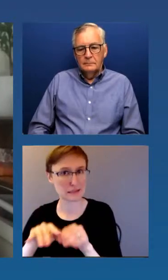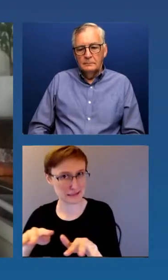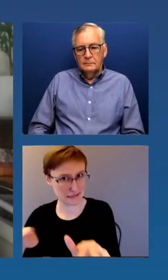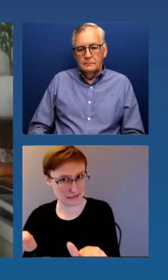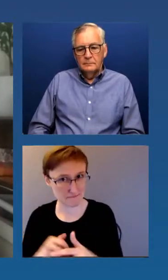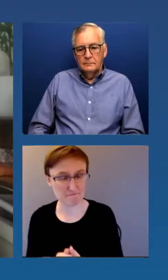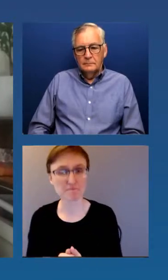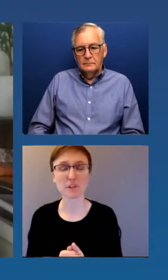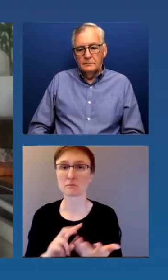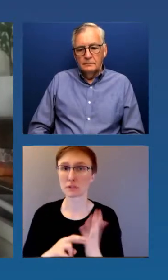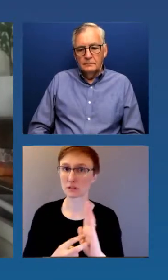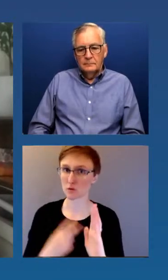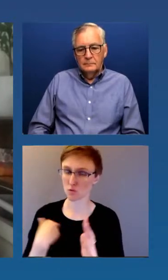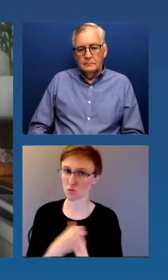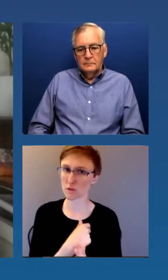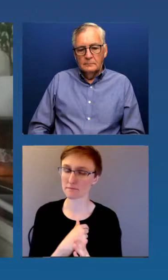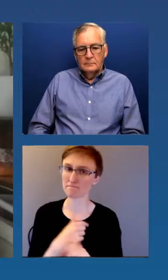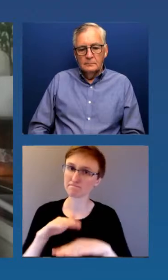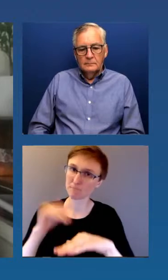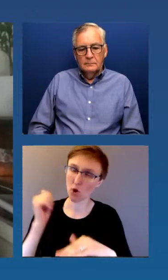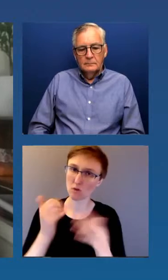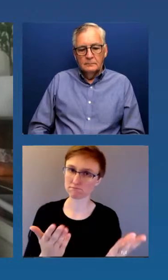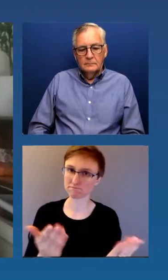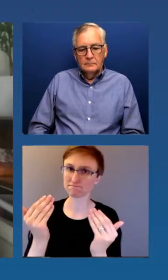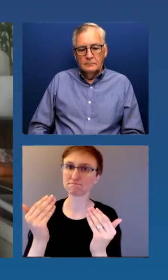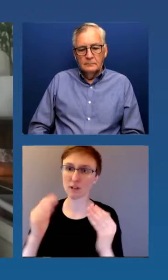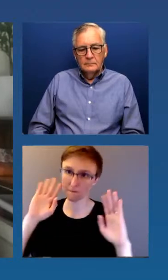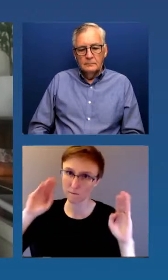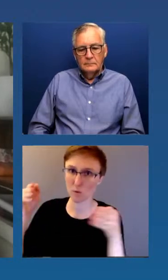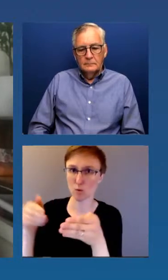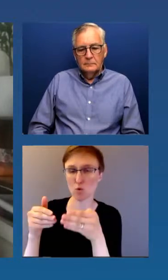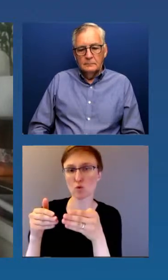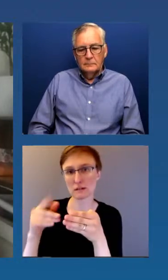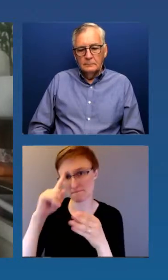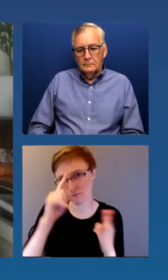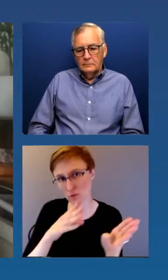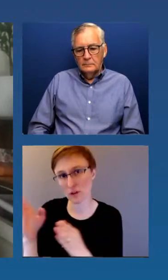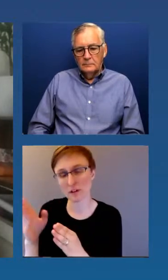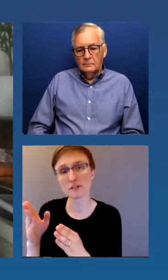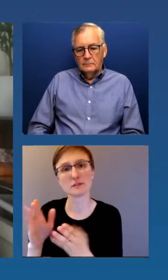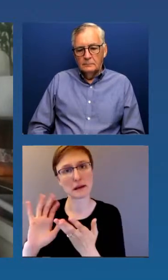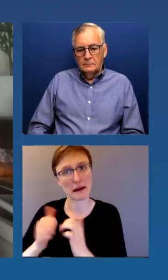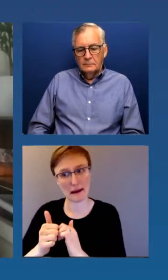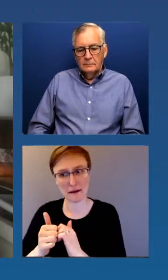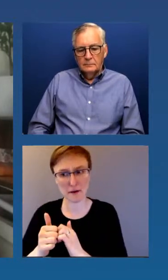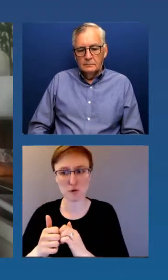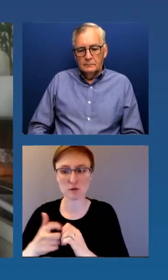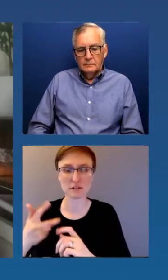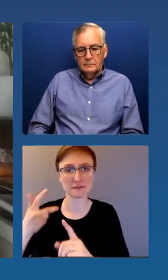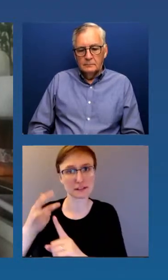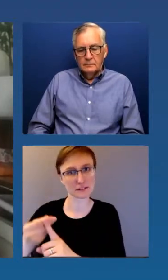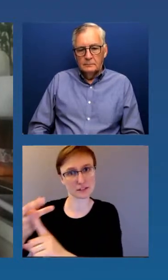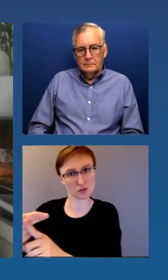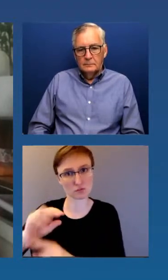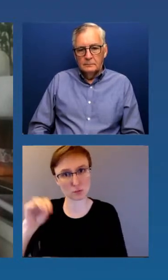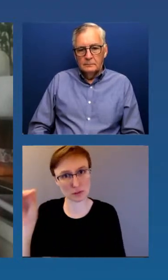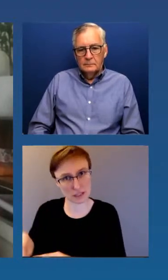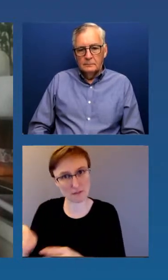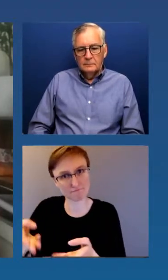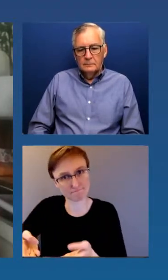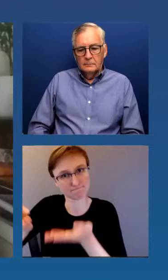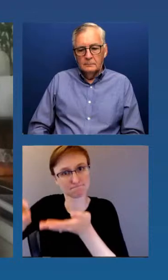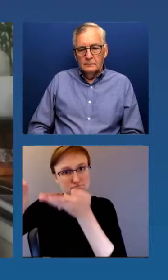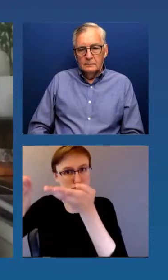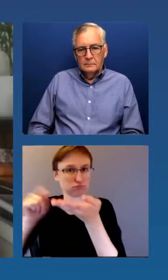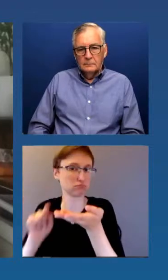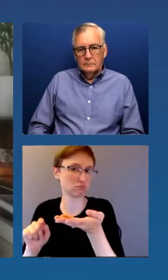in targeted vaccination strategies focused on bringing up the vaccination rates of residents in low-income neighborhoods. We acknowledge